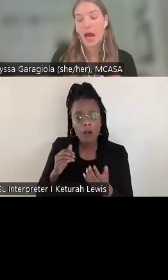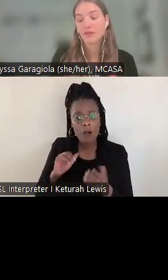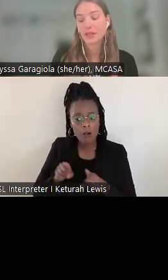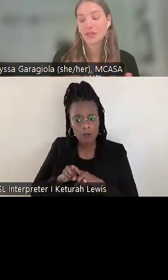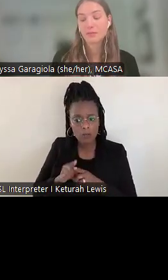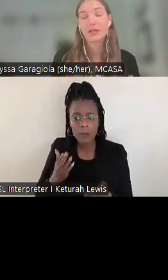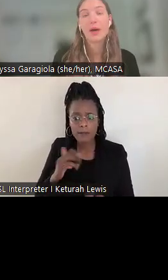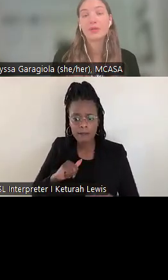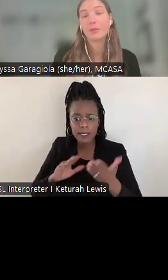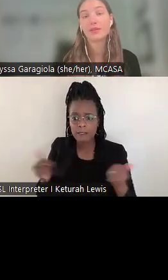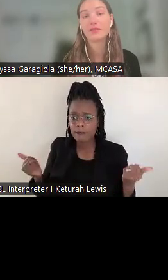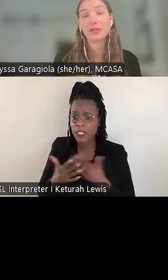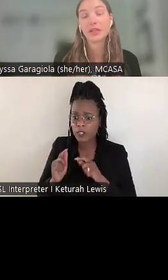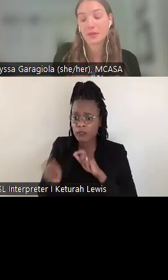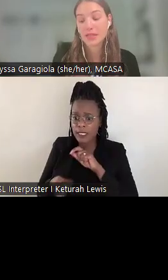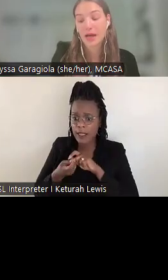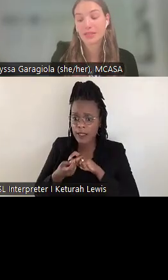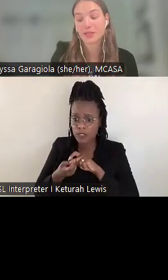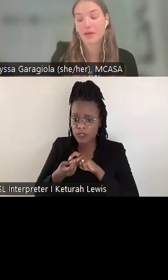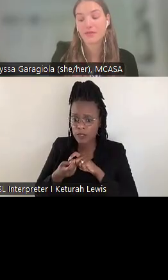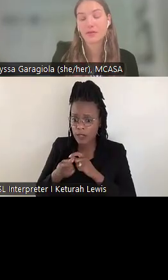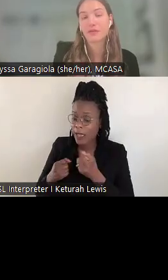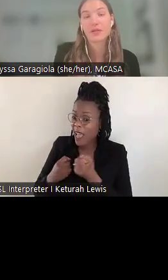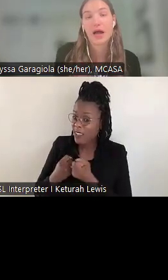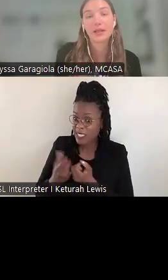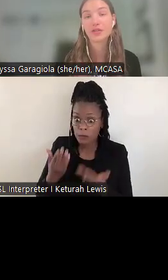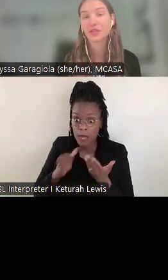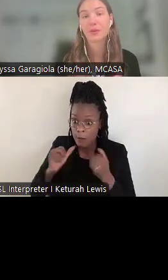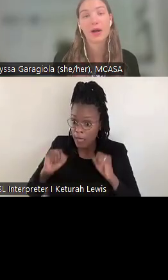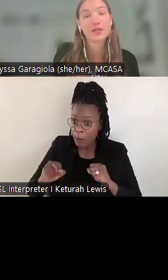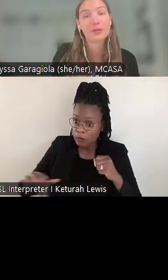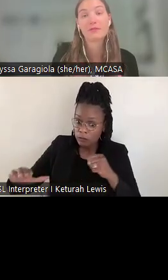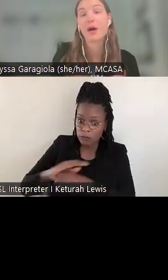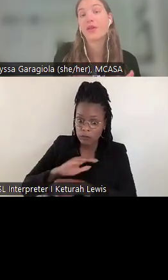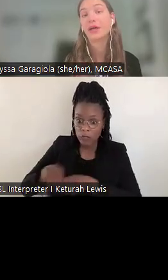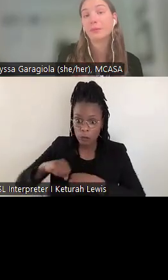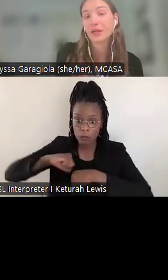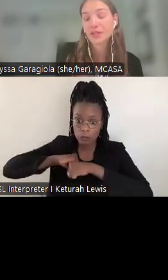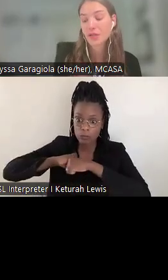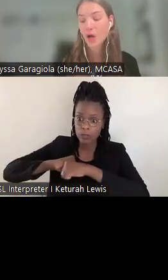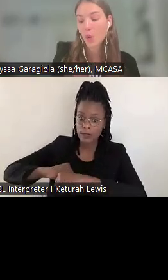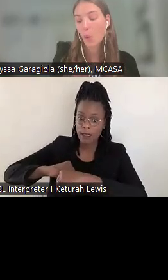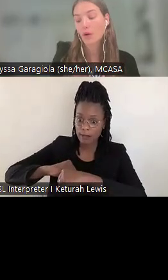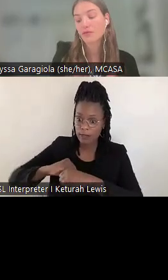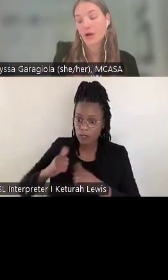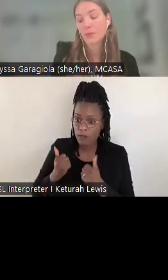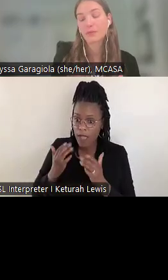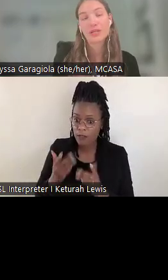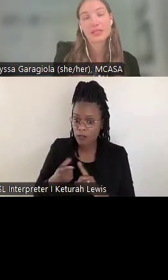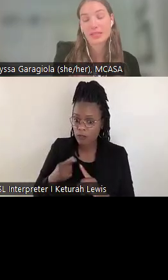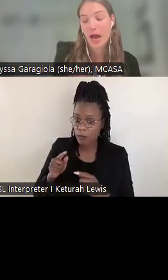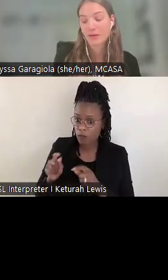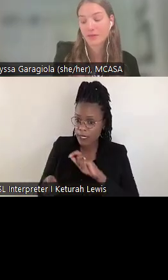So advocates may not be able to fully protect survivors from retaliation or punishment from other inmates or